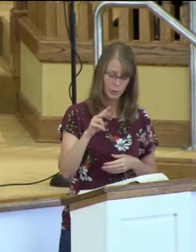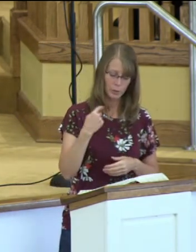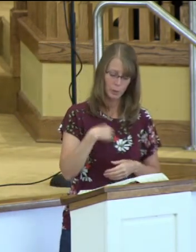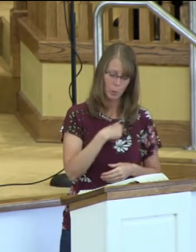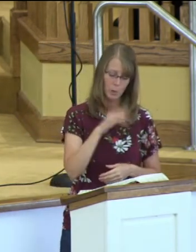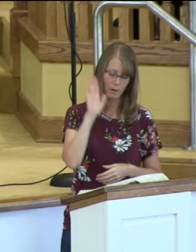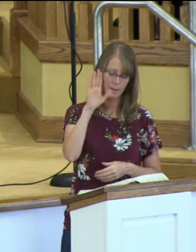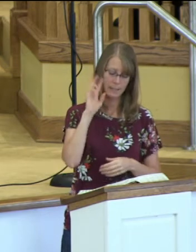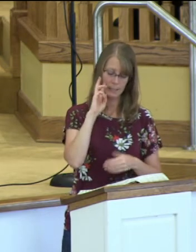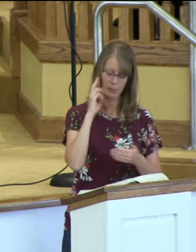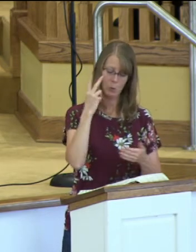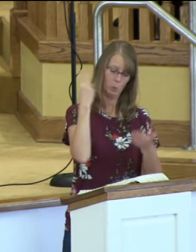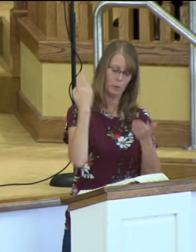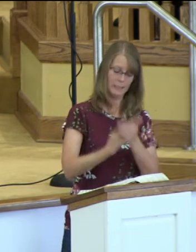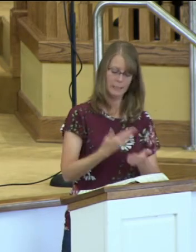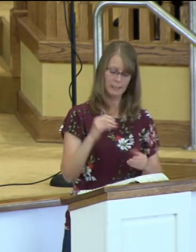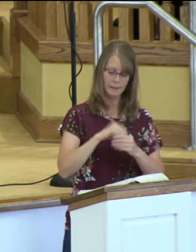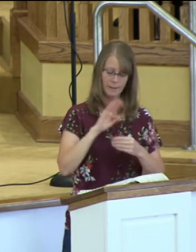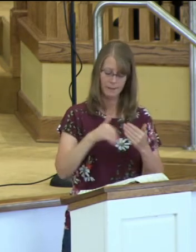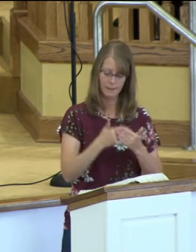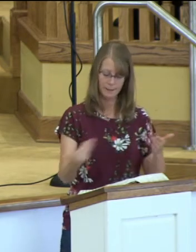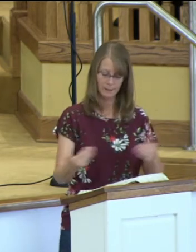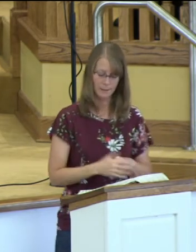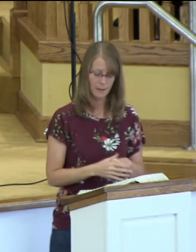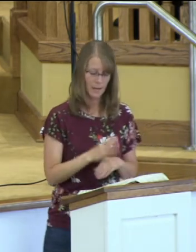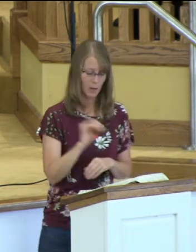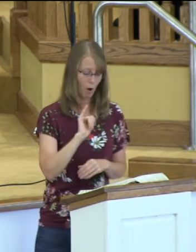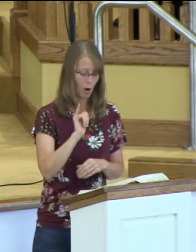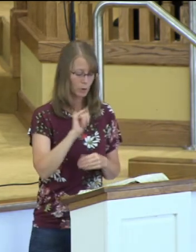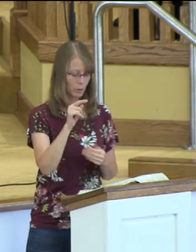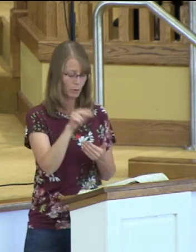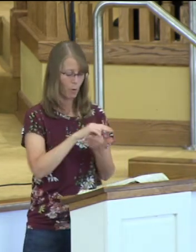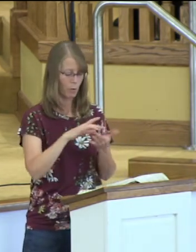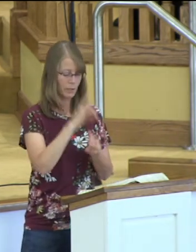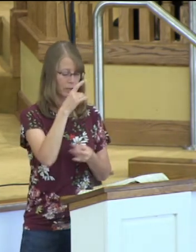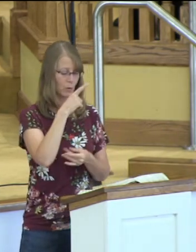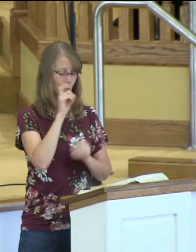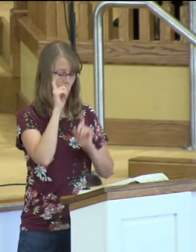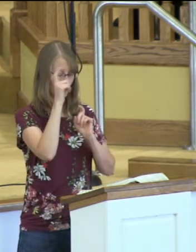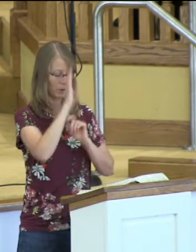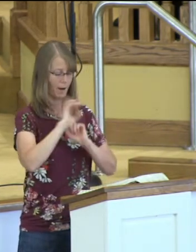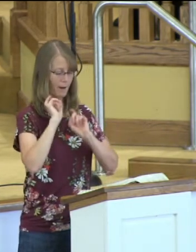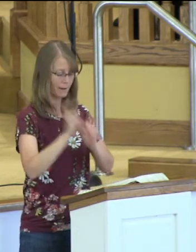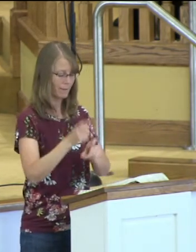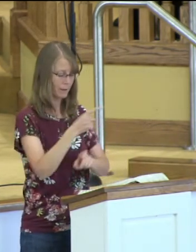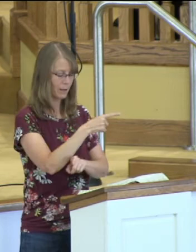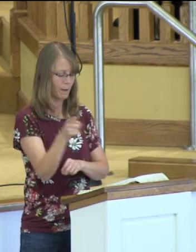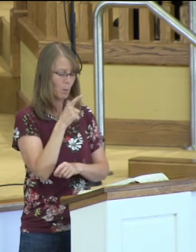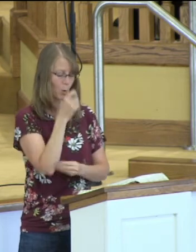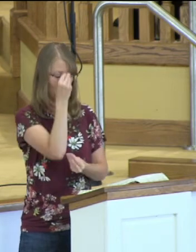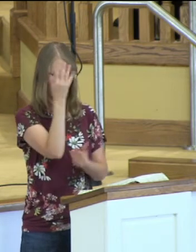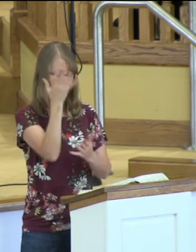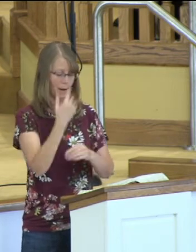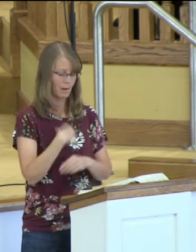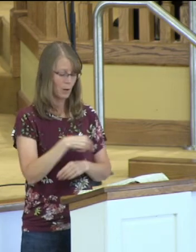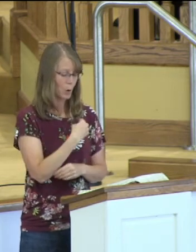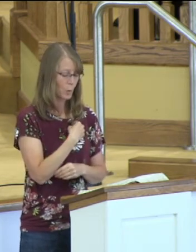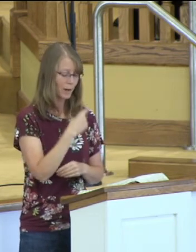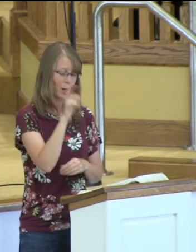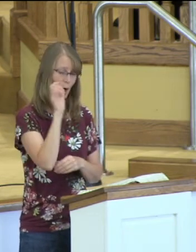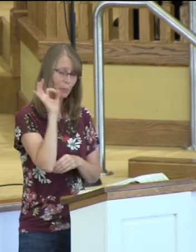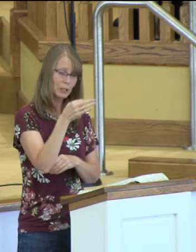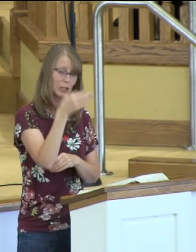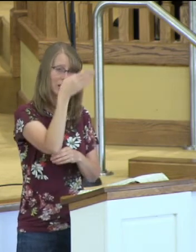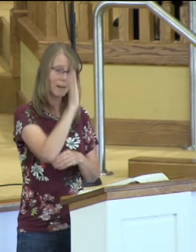things. And so is also the Holy Ghost, whom God hath given to them that obey him. Hey, listen, not only are we preaching God's